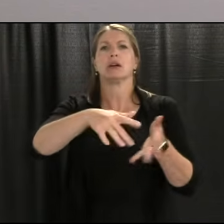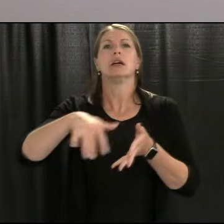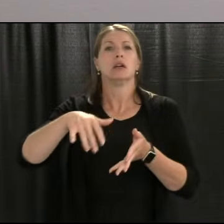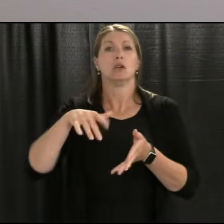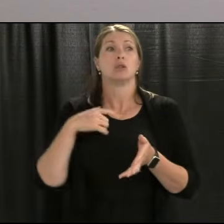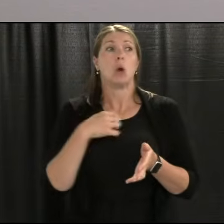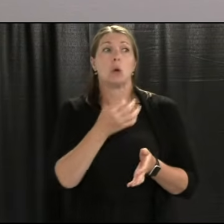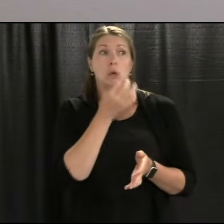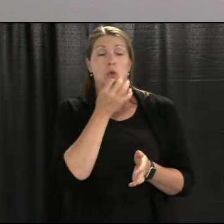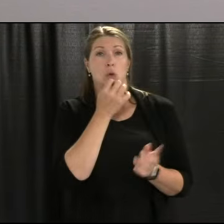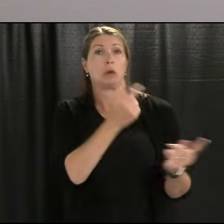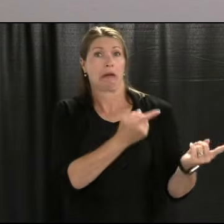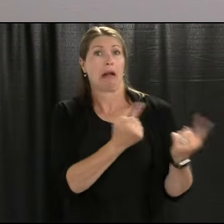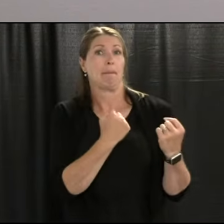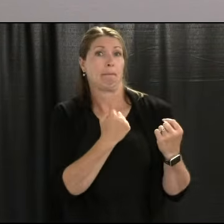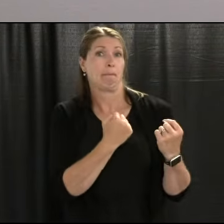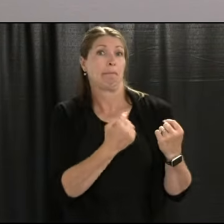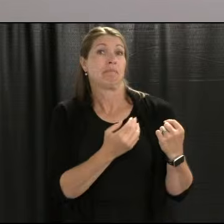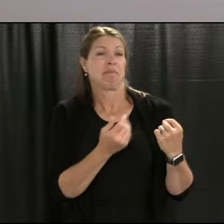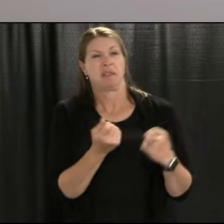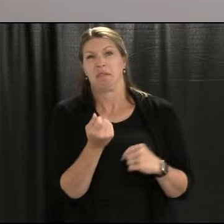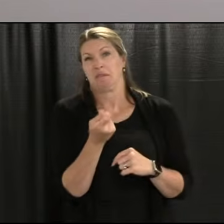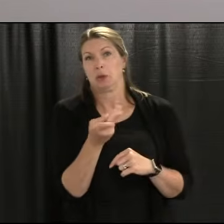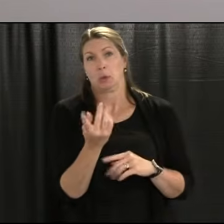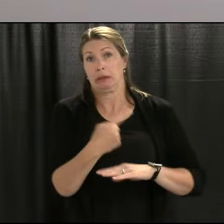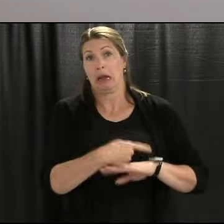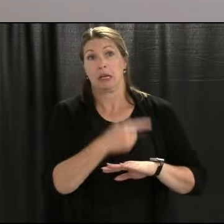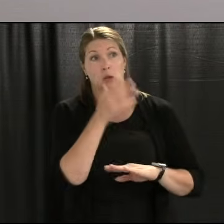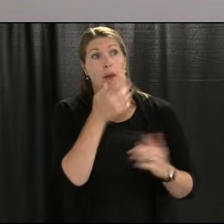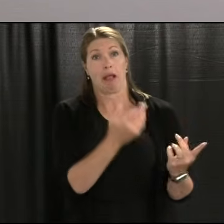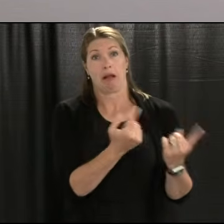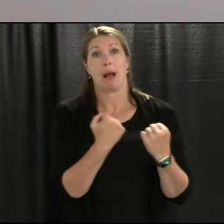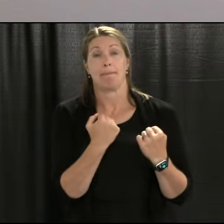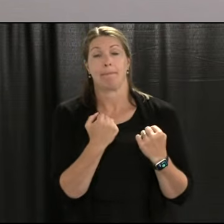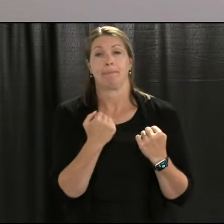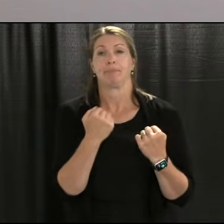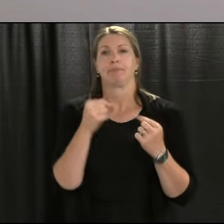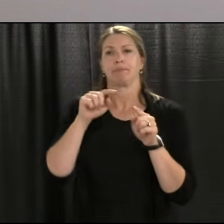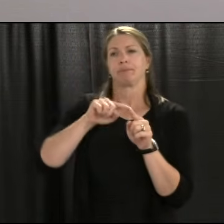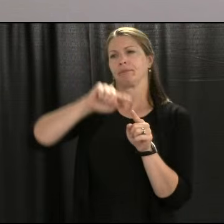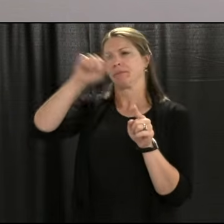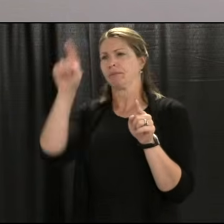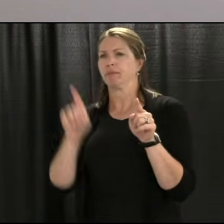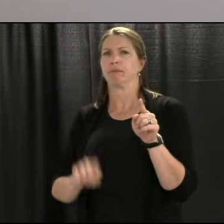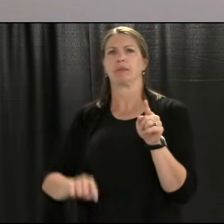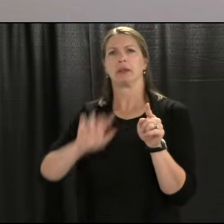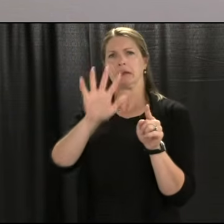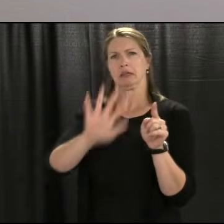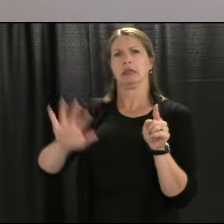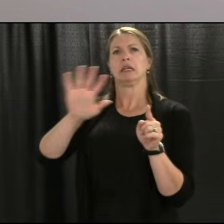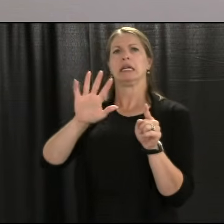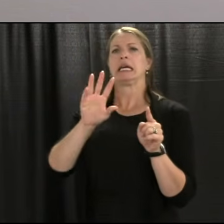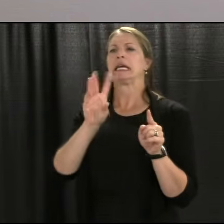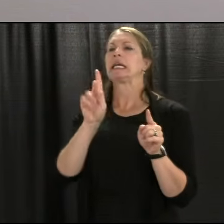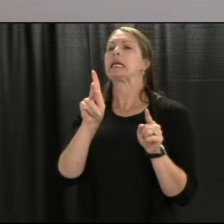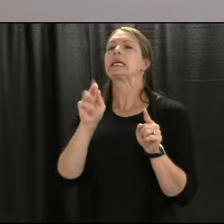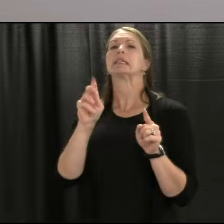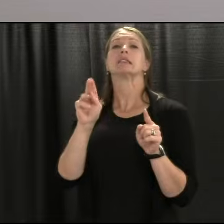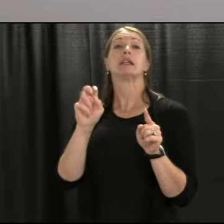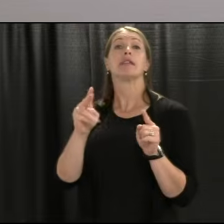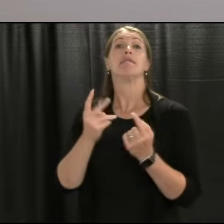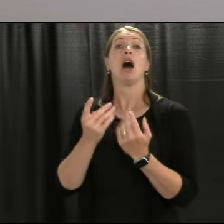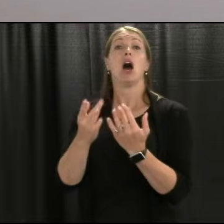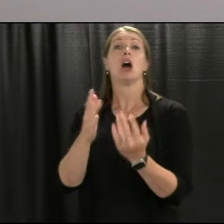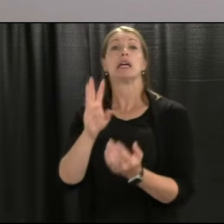certainly help our suppression efforts. The Kingston fire is now just over 6,400 hectares, and it